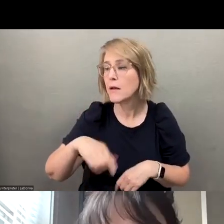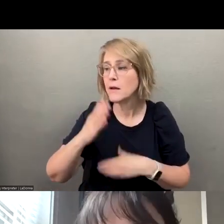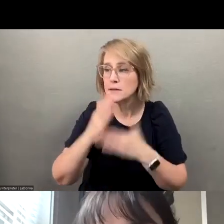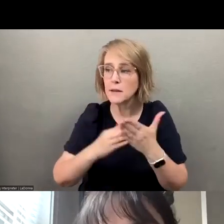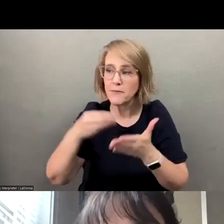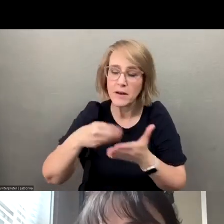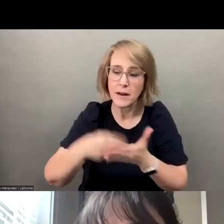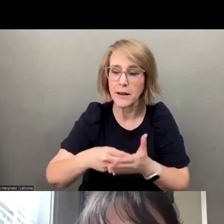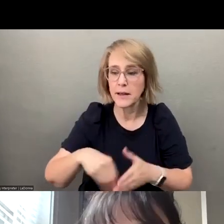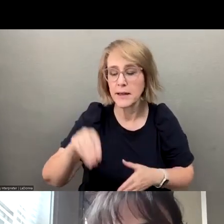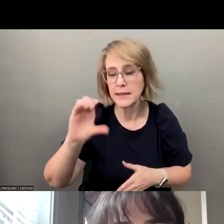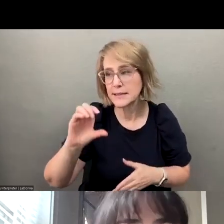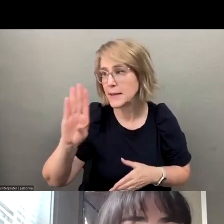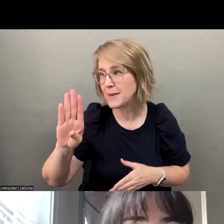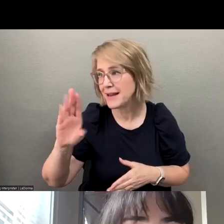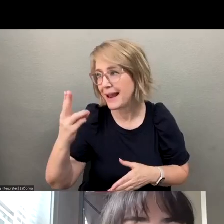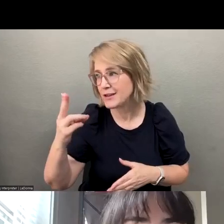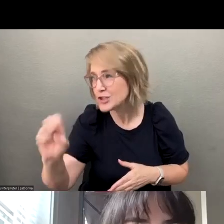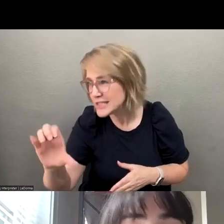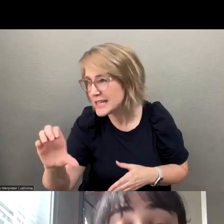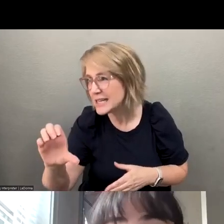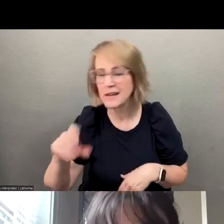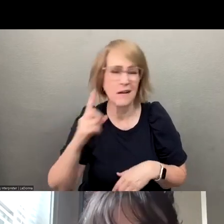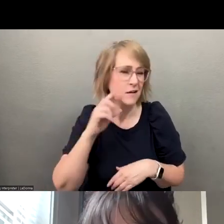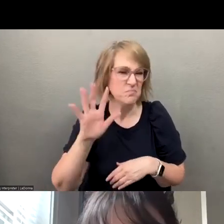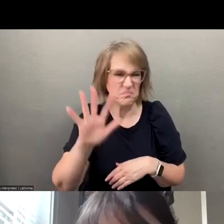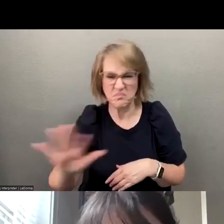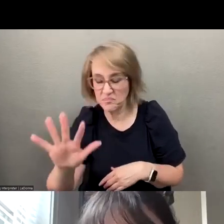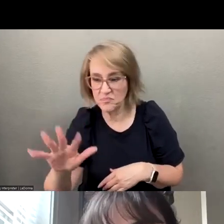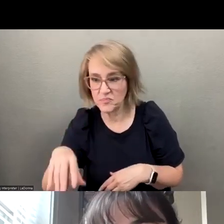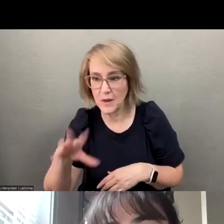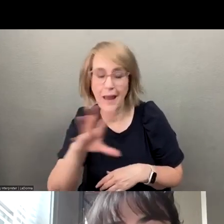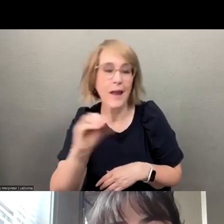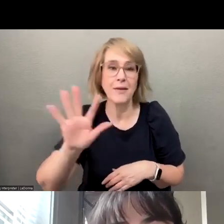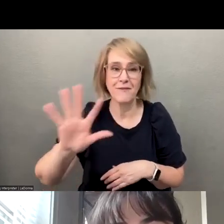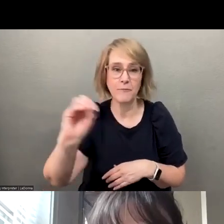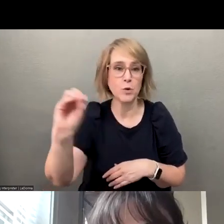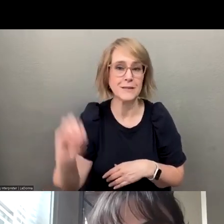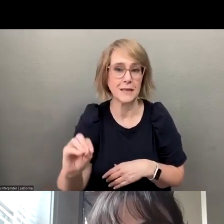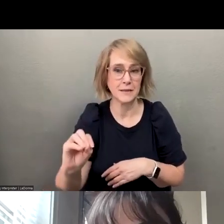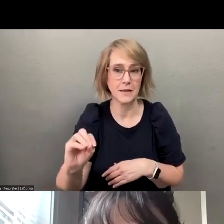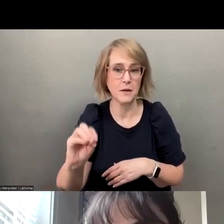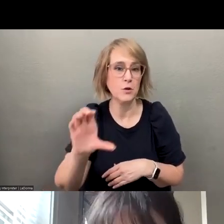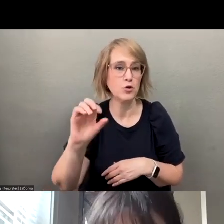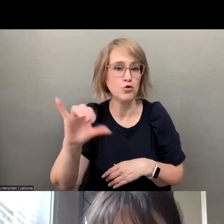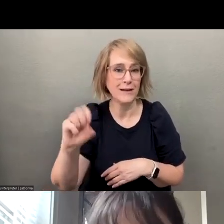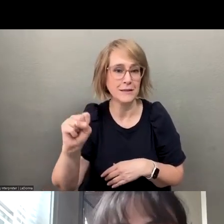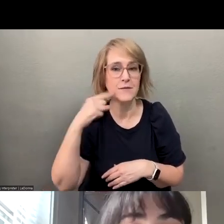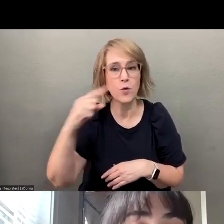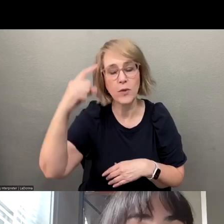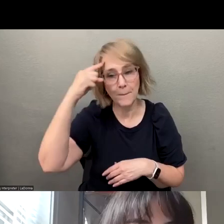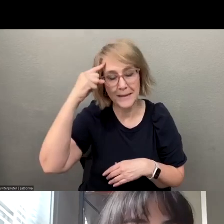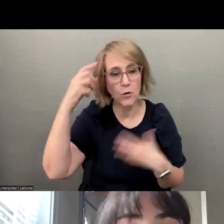CCBHCs, I believe it's 385 million, and then continuation for the 5% prices set aside with the mental health block